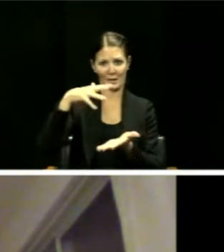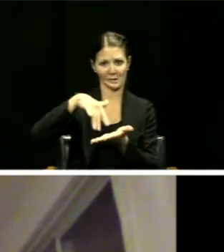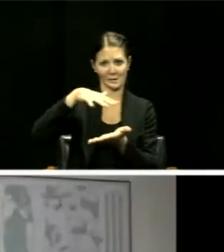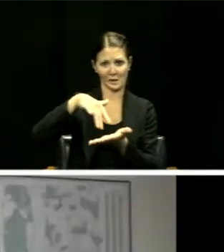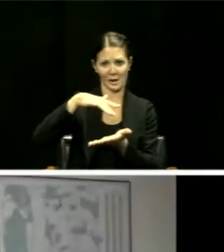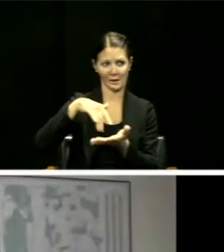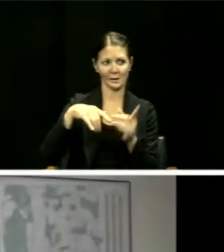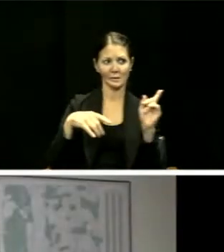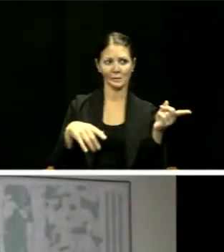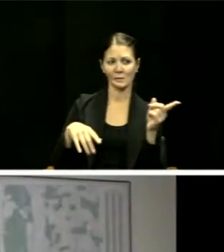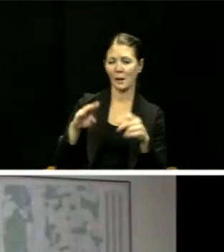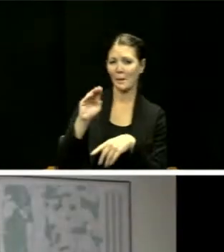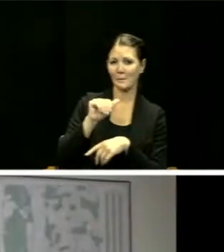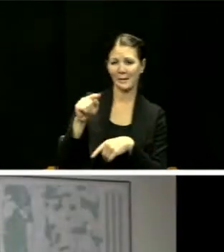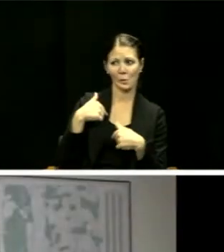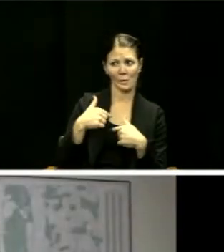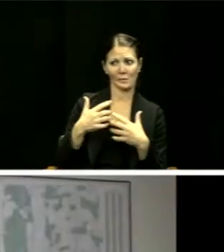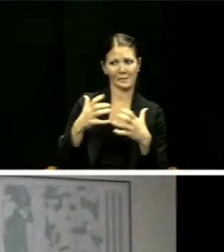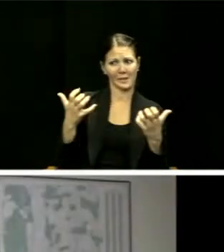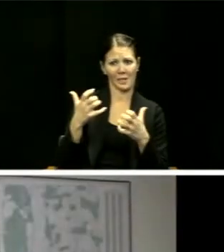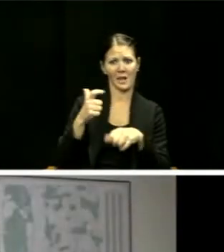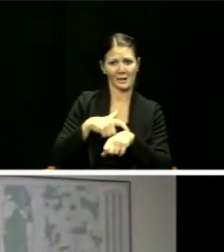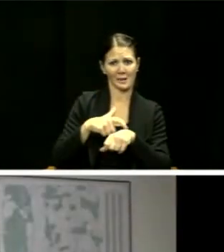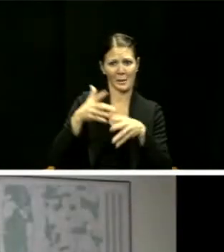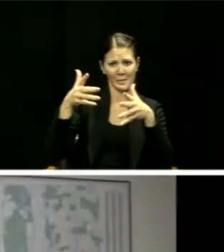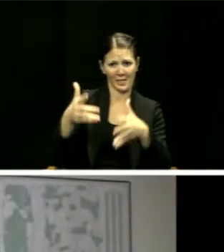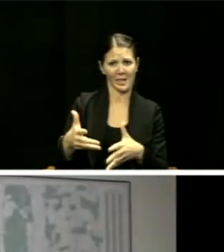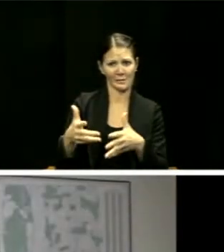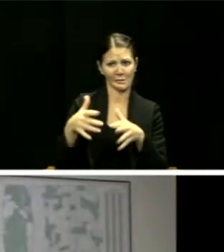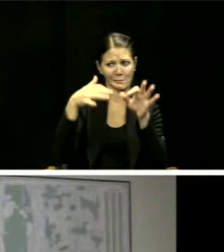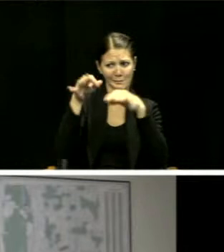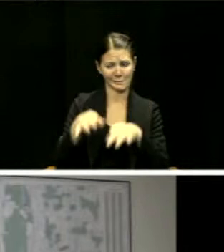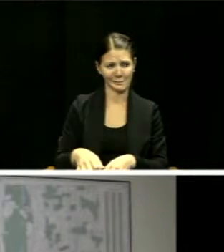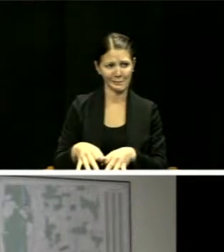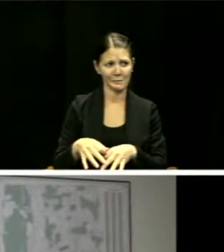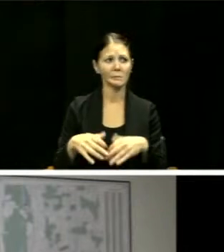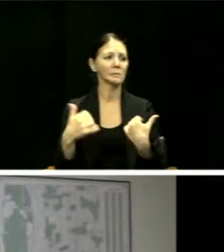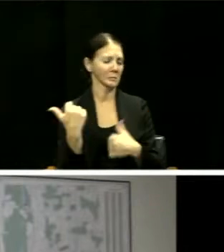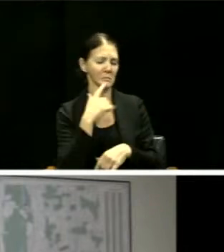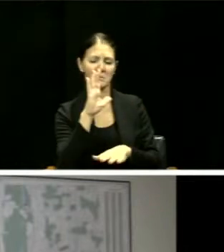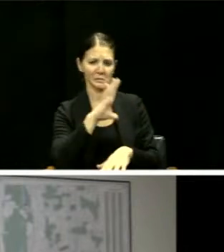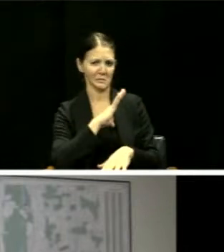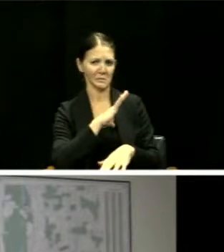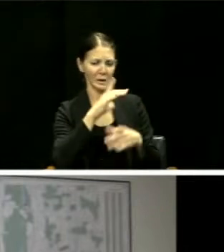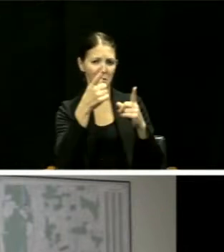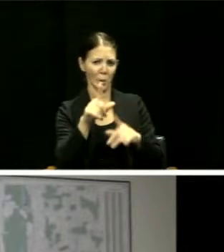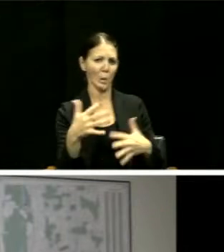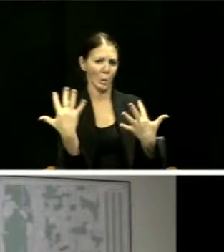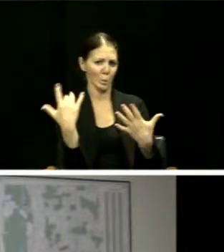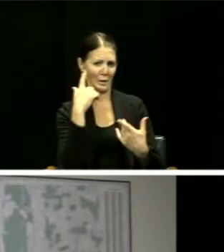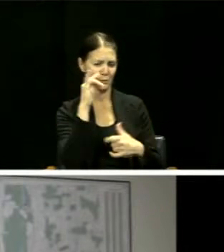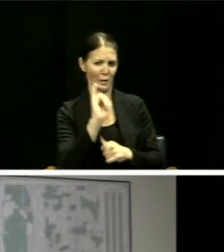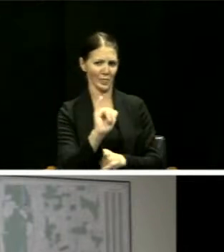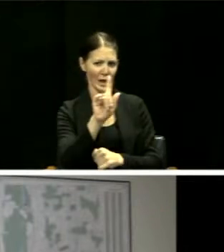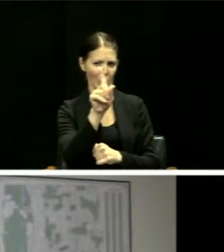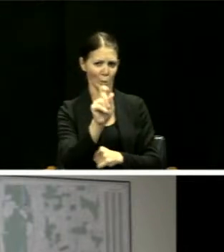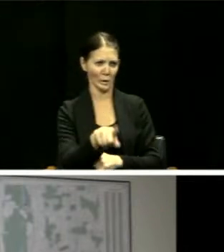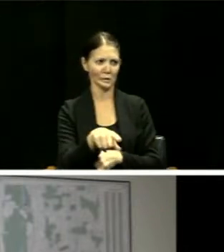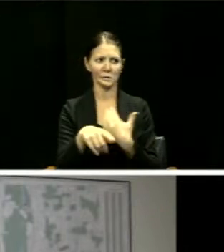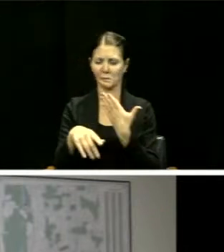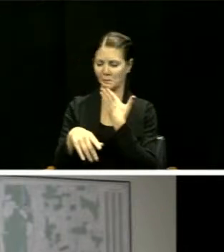have a fair amount of the presentation left. We still have a lot of detail to share. Okay, then I'll wait on for that question. Thank